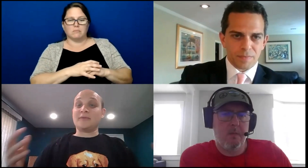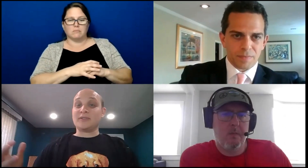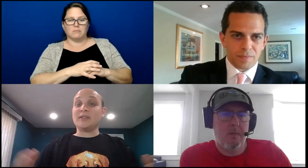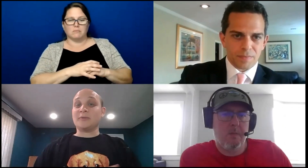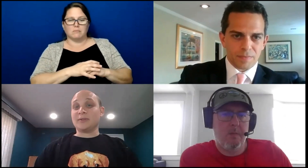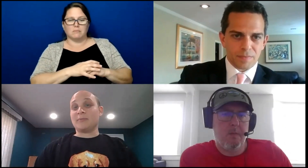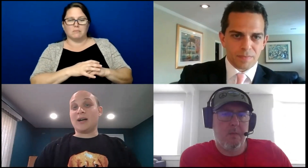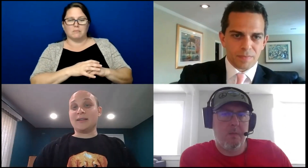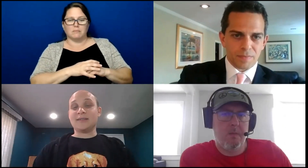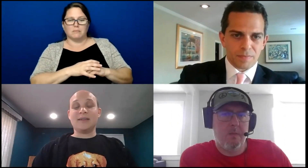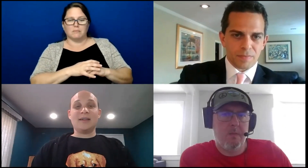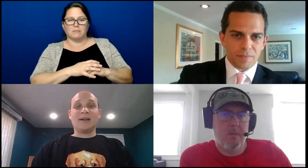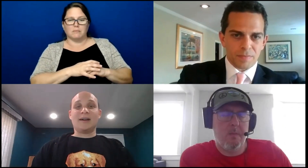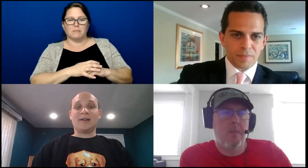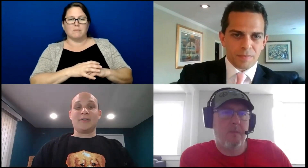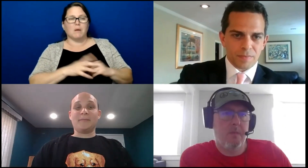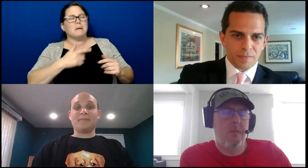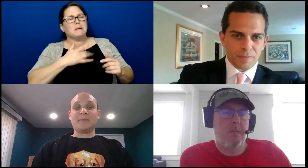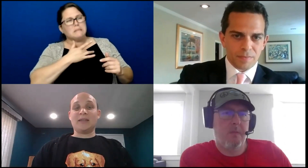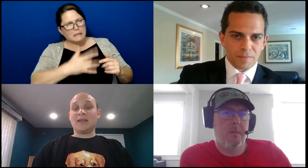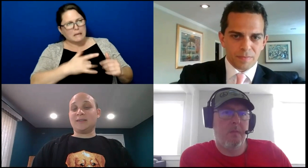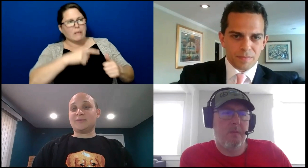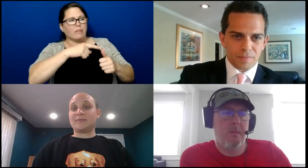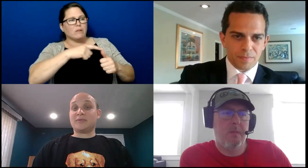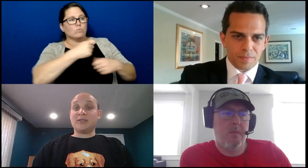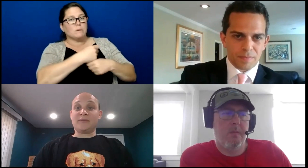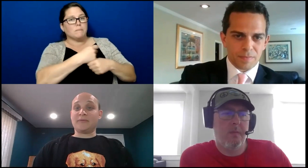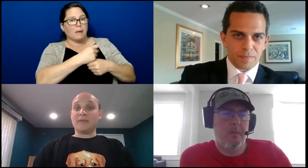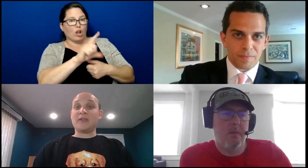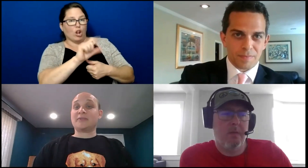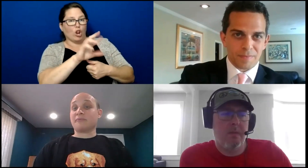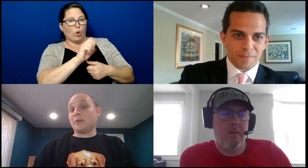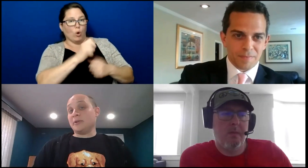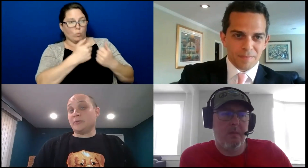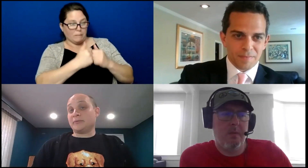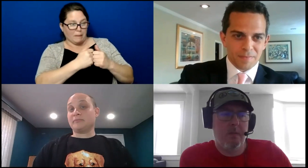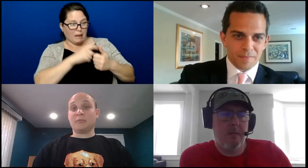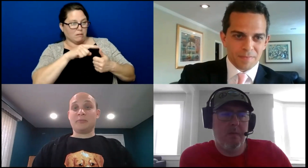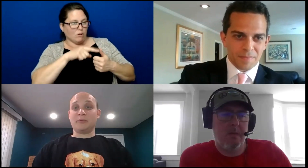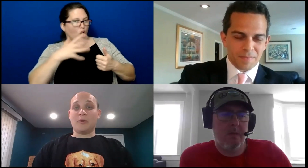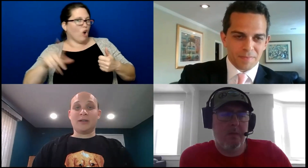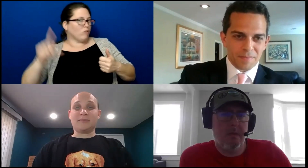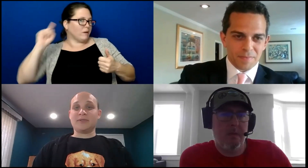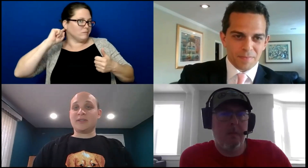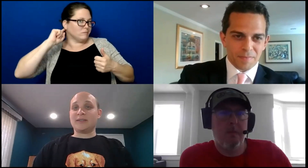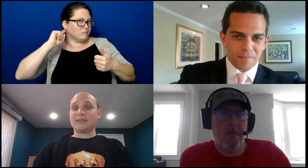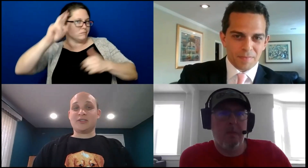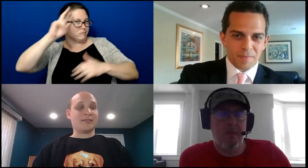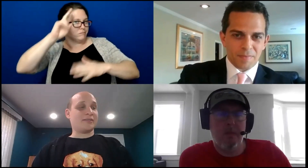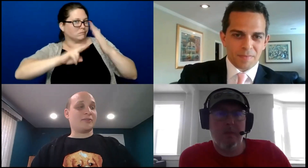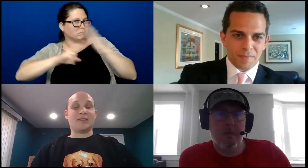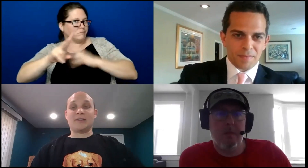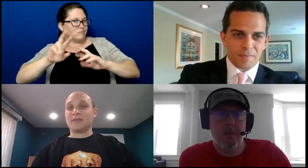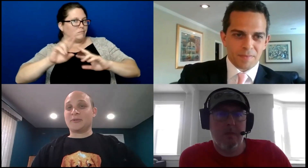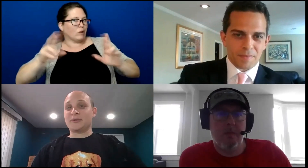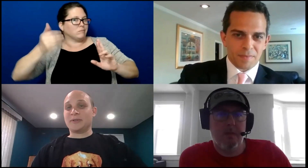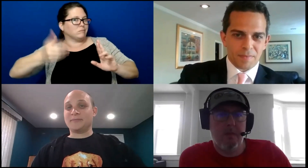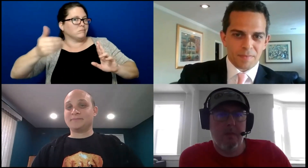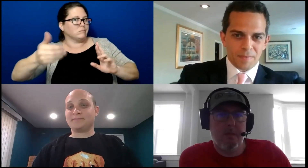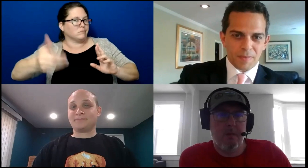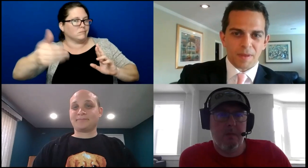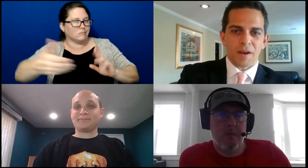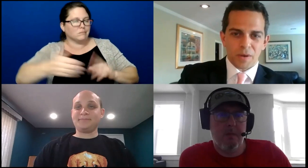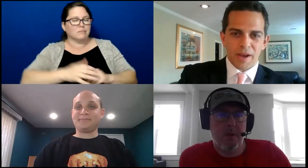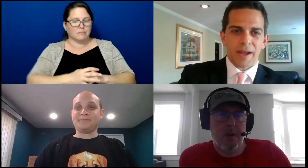idea of a sequel in mind, and then see if that's what people want once they get the chance to try the first